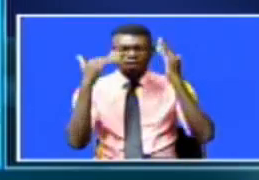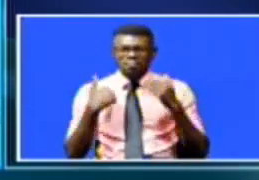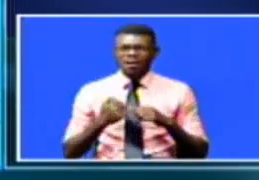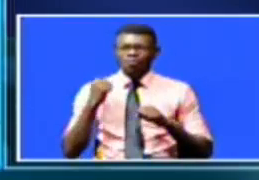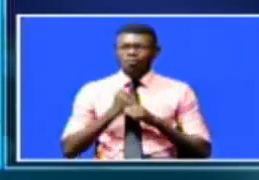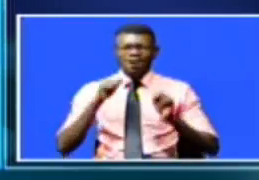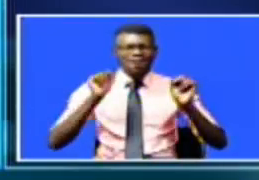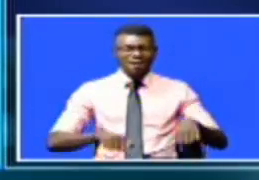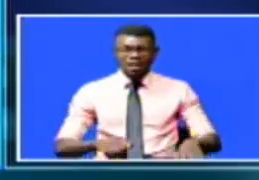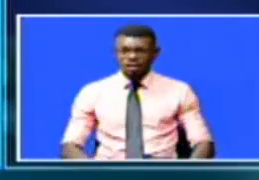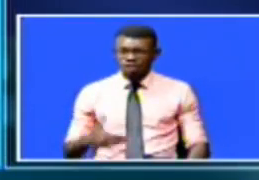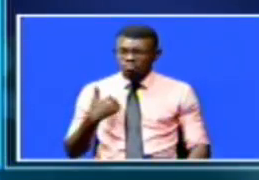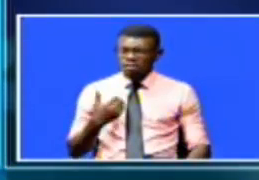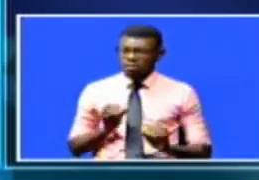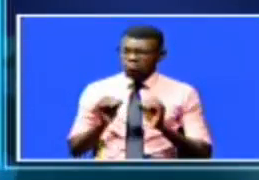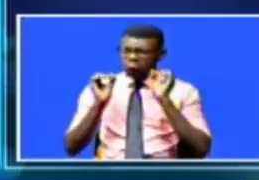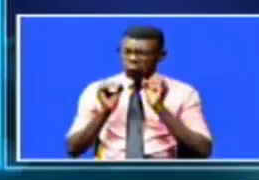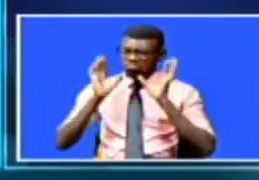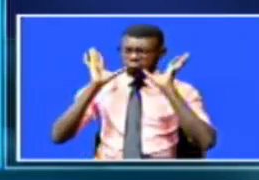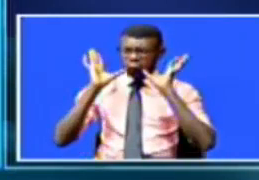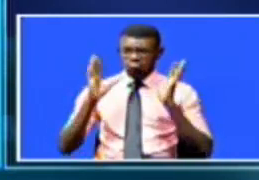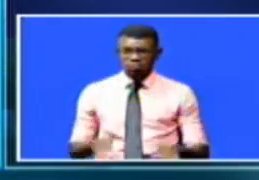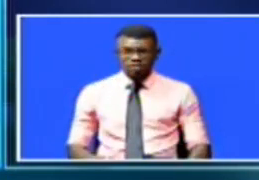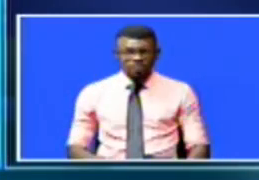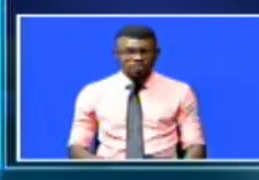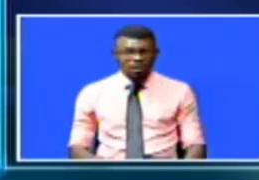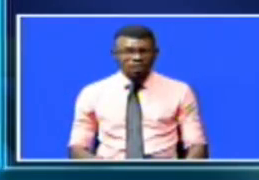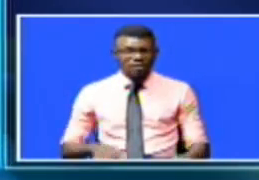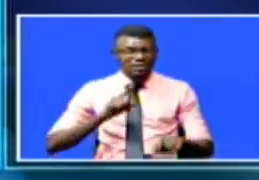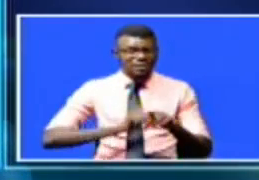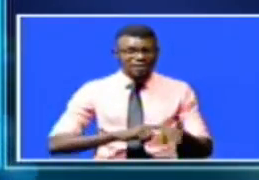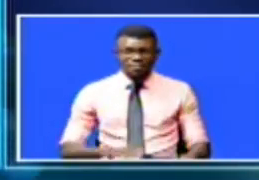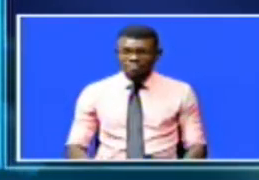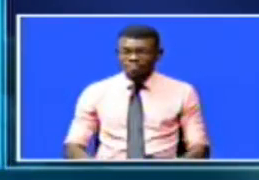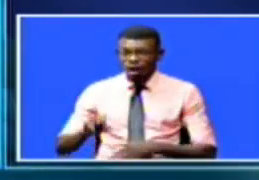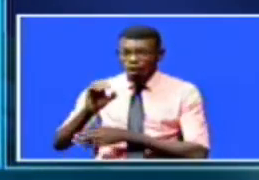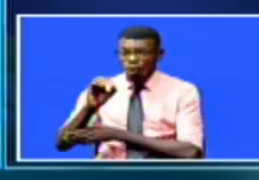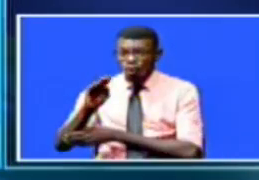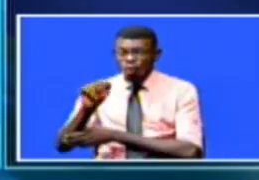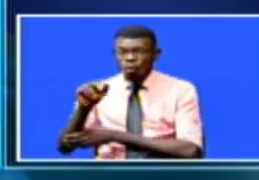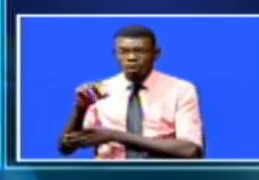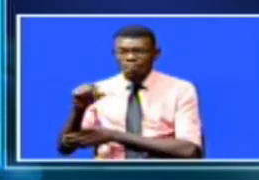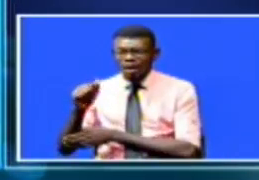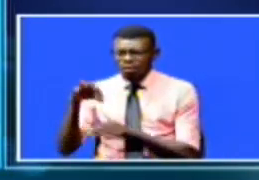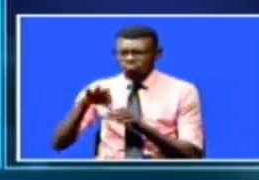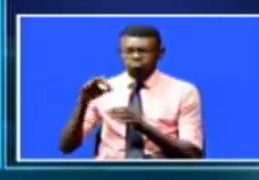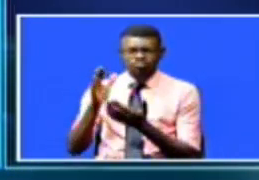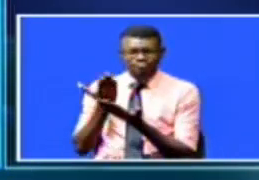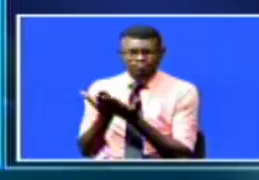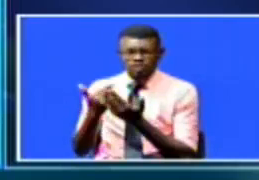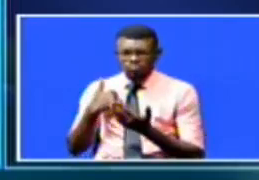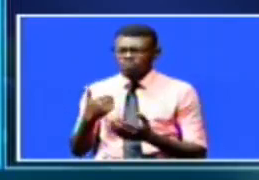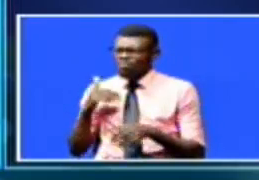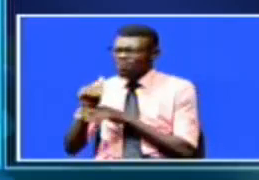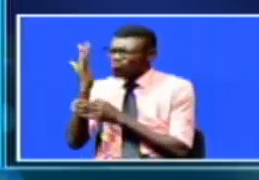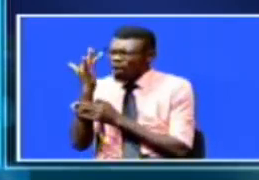actually quite surprised when I was nominated by Senator Millicent Omanga. And I asked her, how come you chose me? She said, because you do